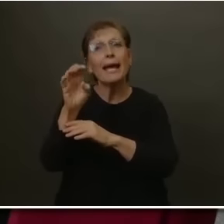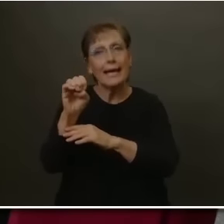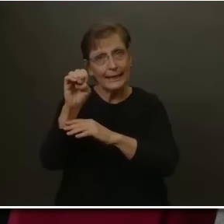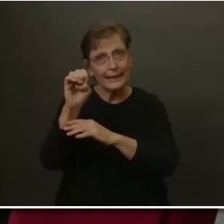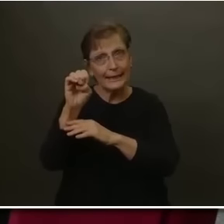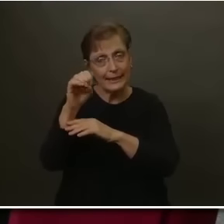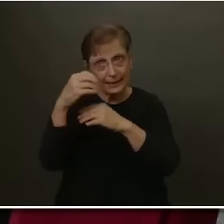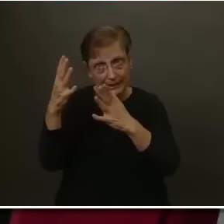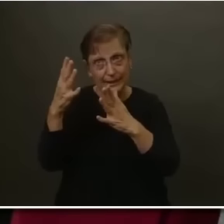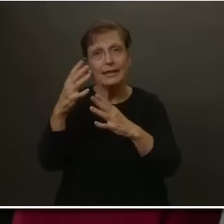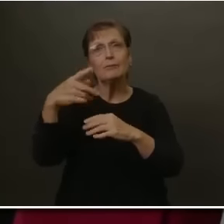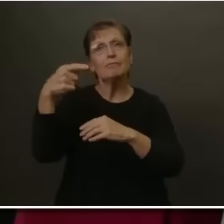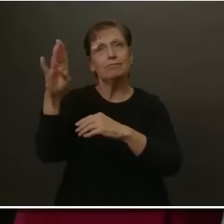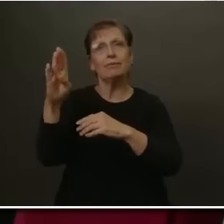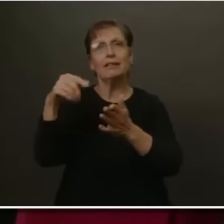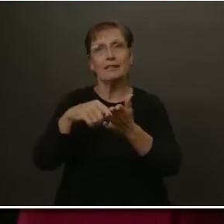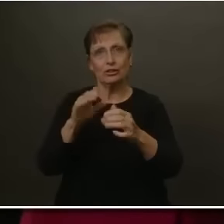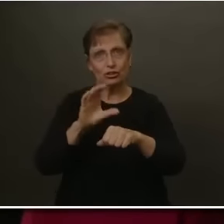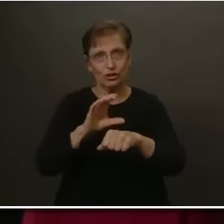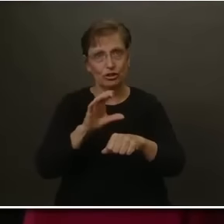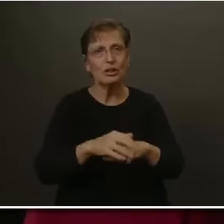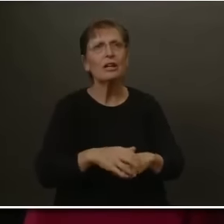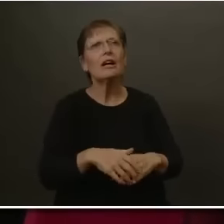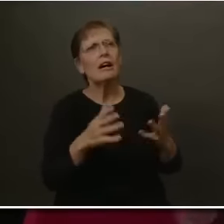¿Quién eres y por qué has venido?